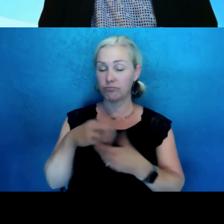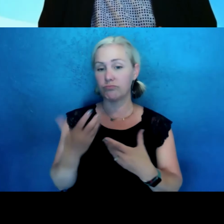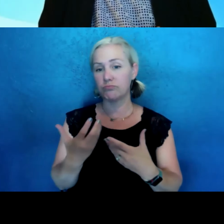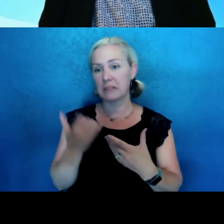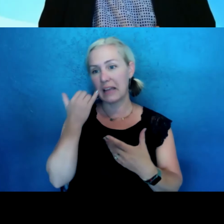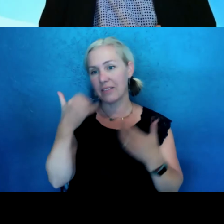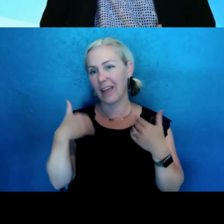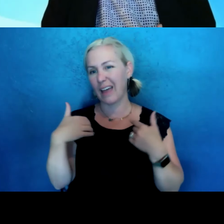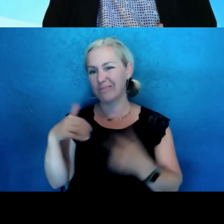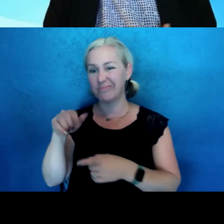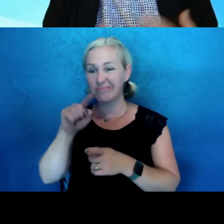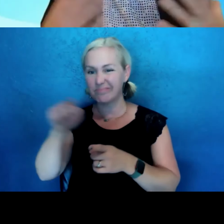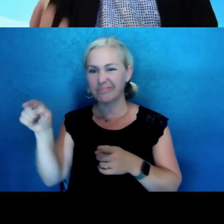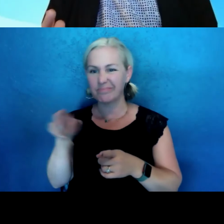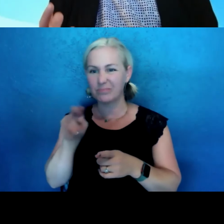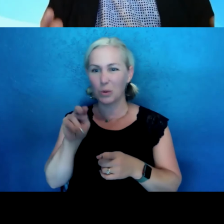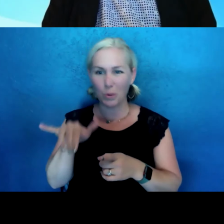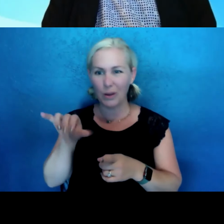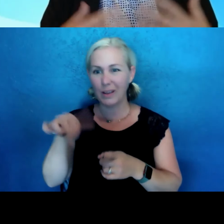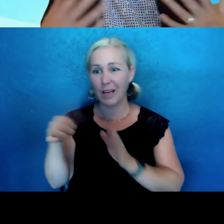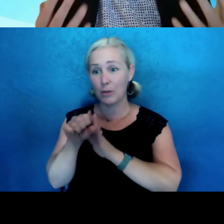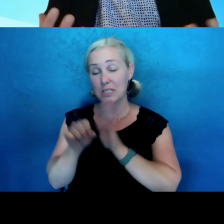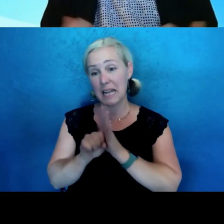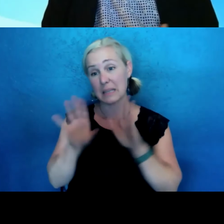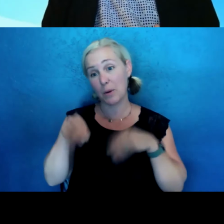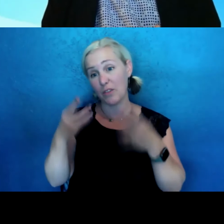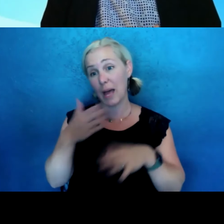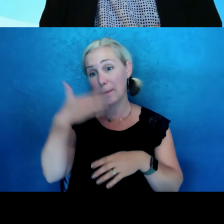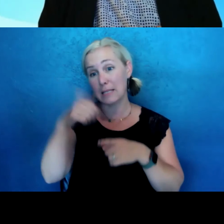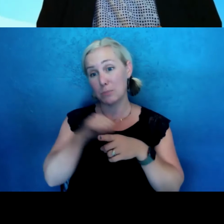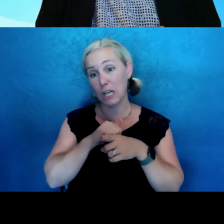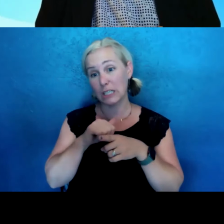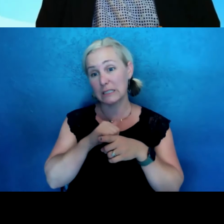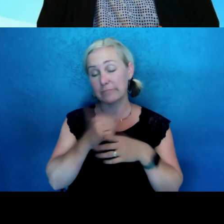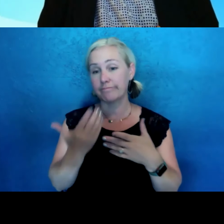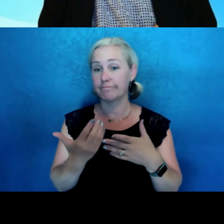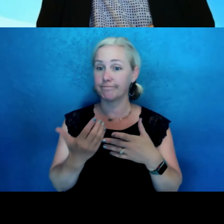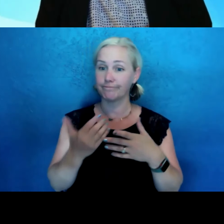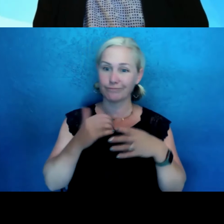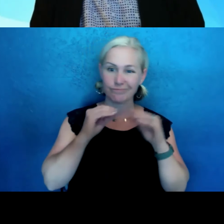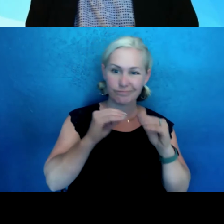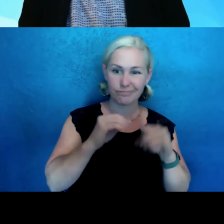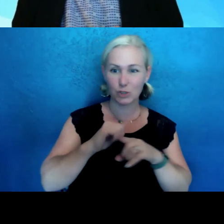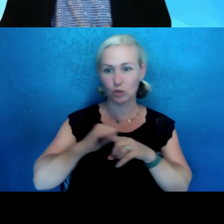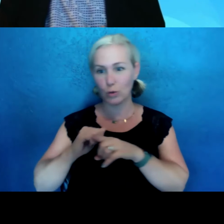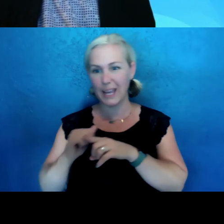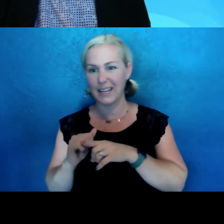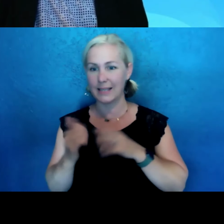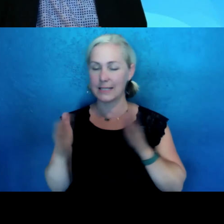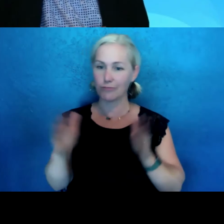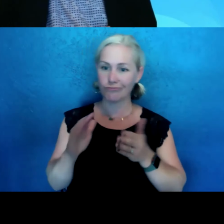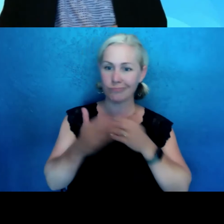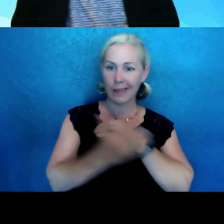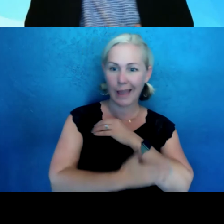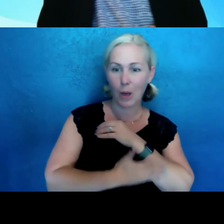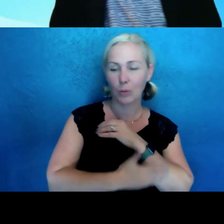York and other states. And then, provide best practice training and provide, and you can imagine the small counties sharing some resources on that. So I